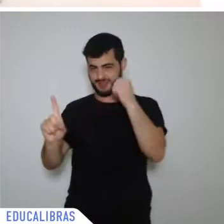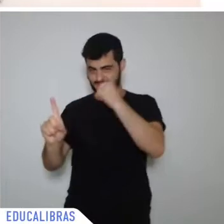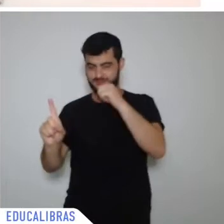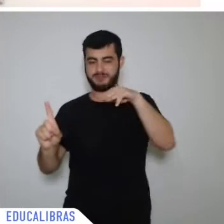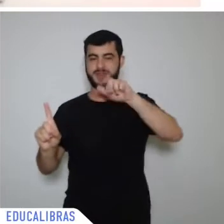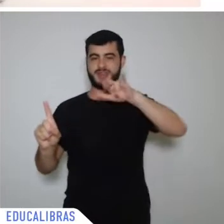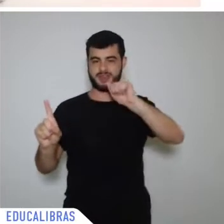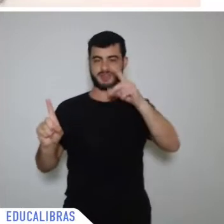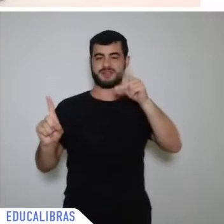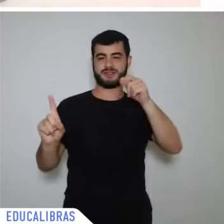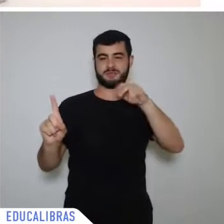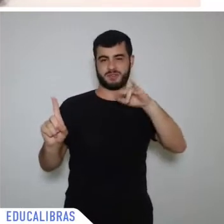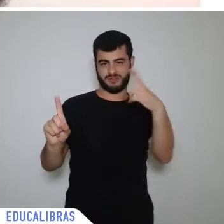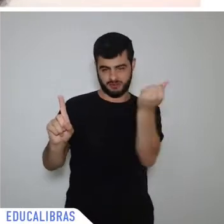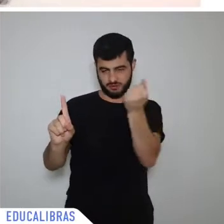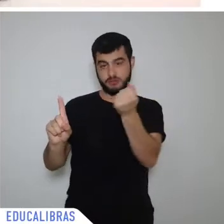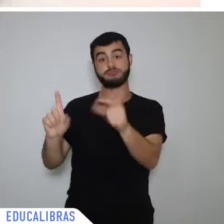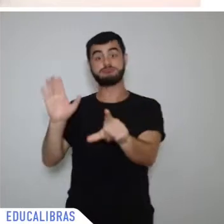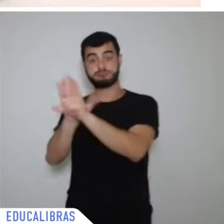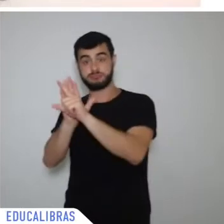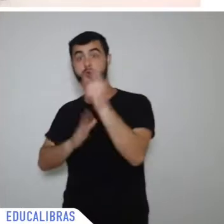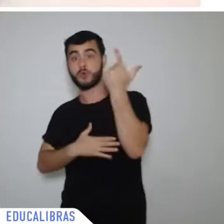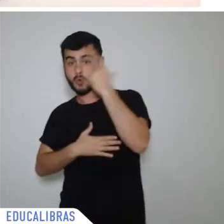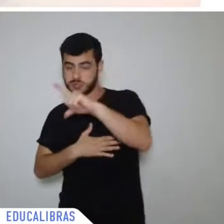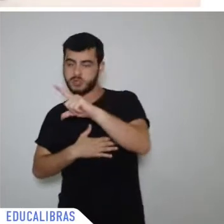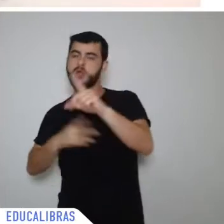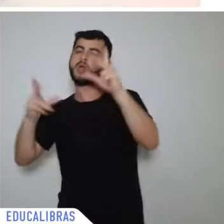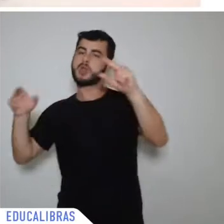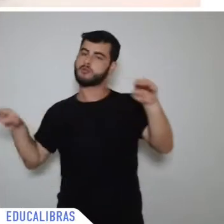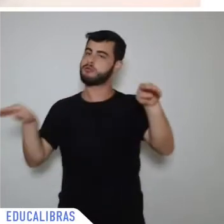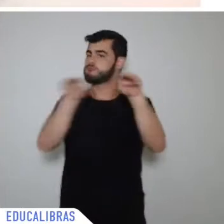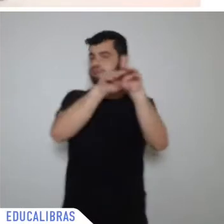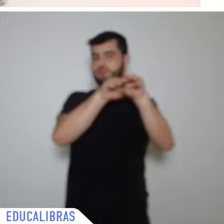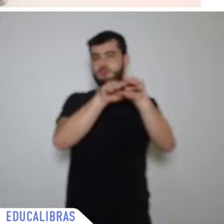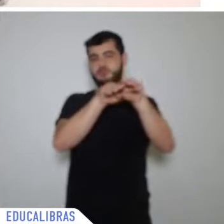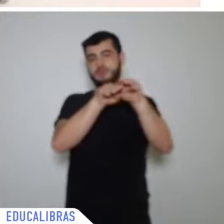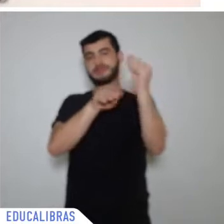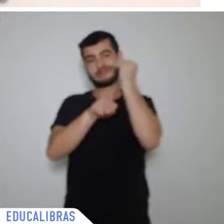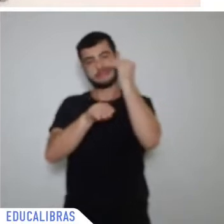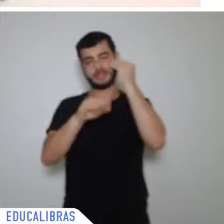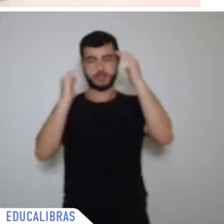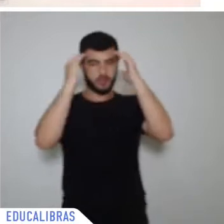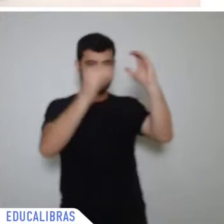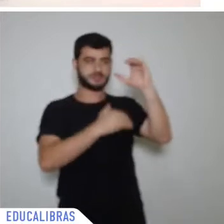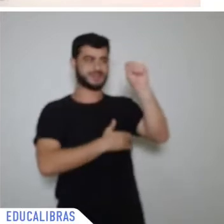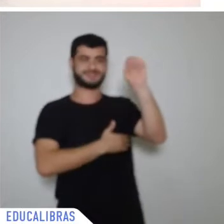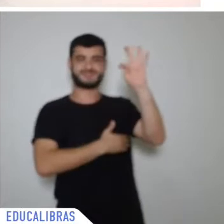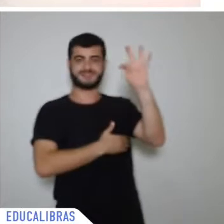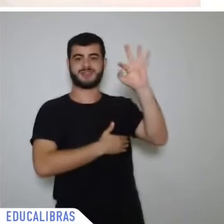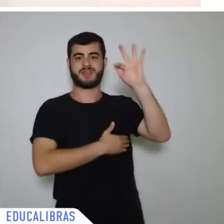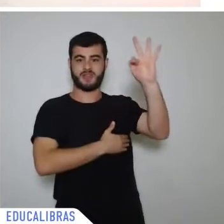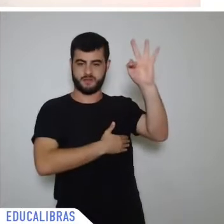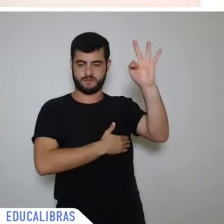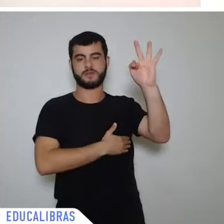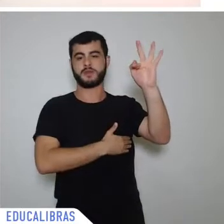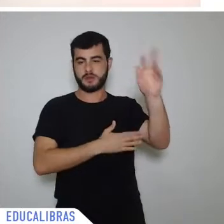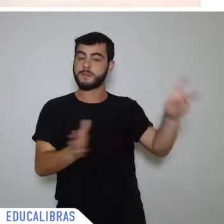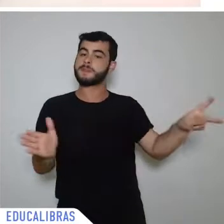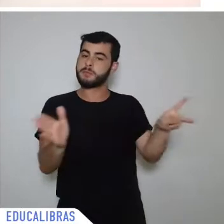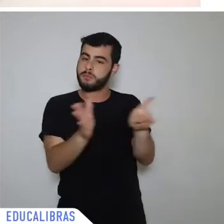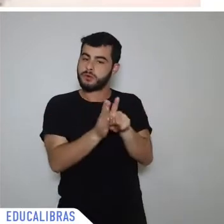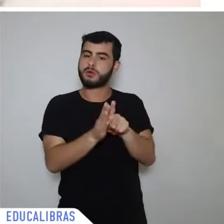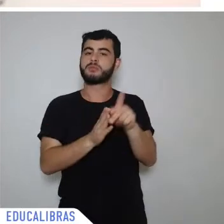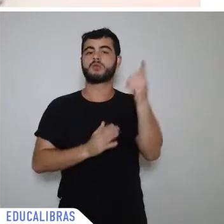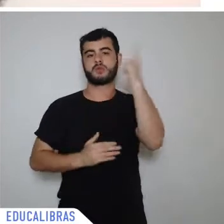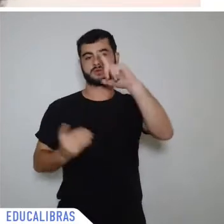kind of positive sentence and use that sentence to create a law so that our Supreme Court will